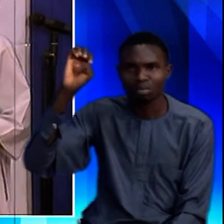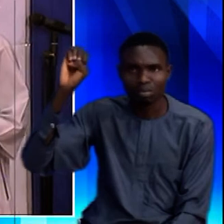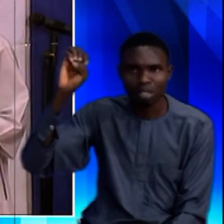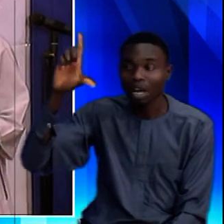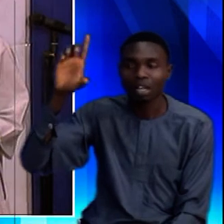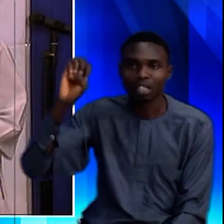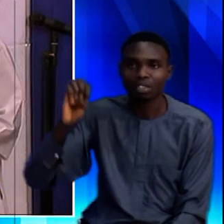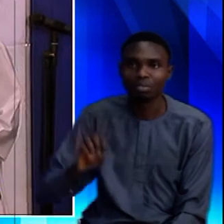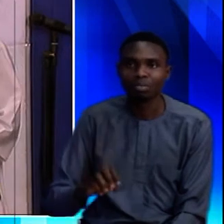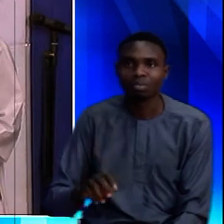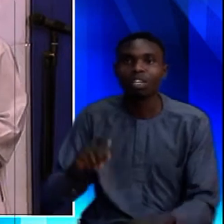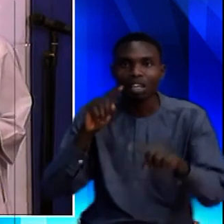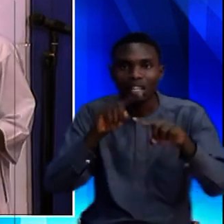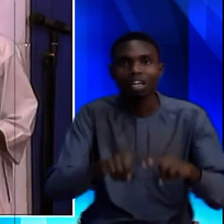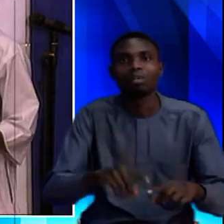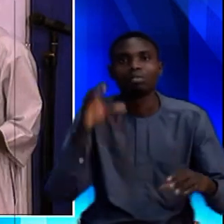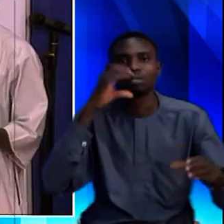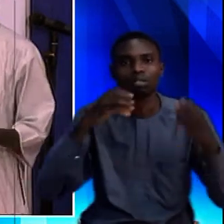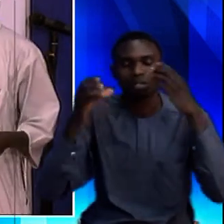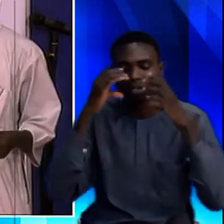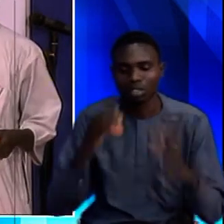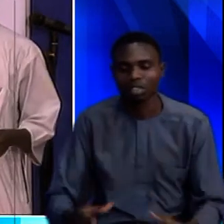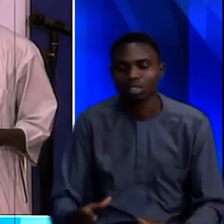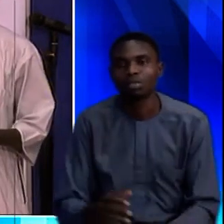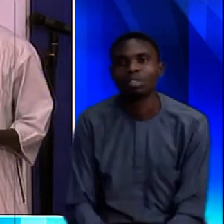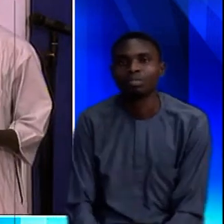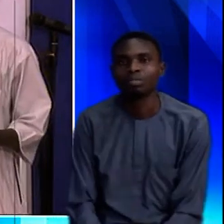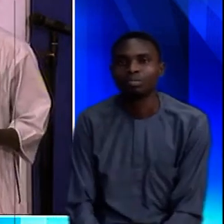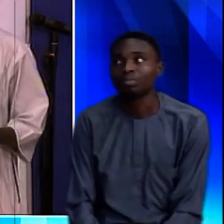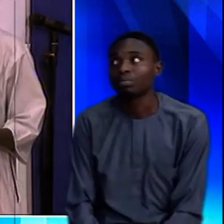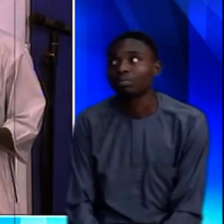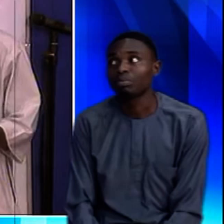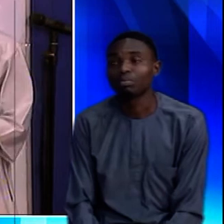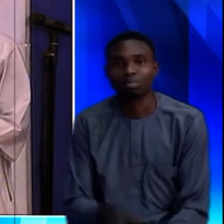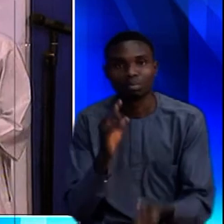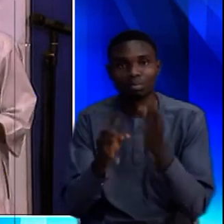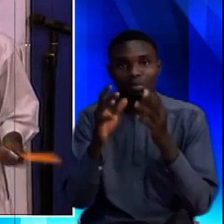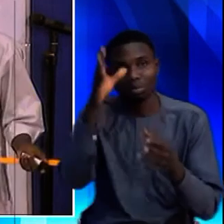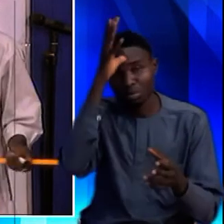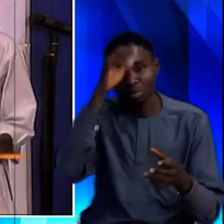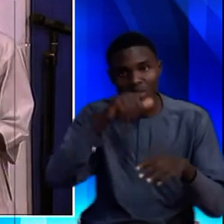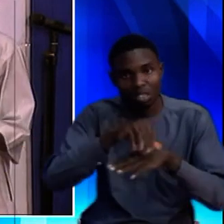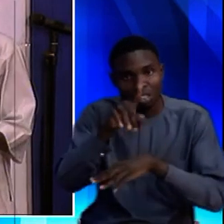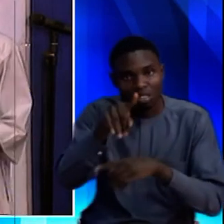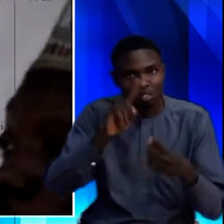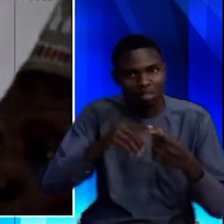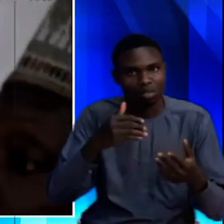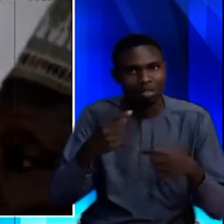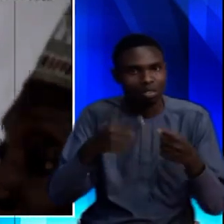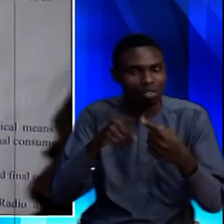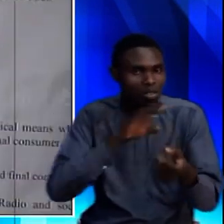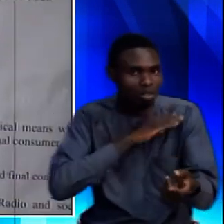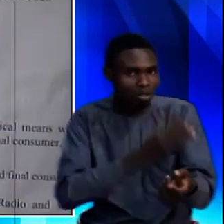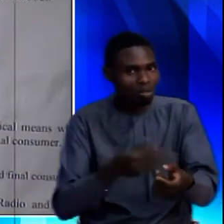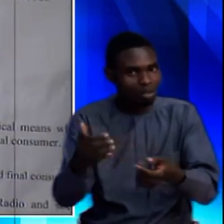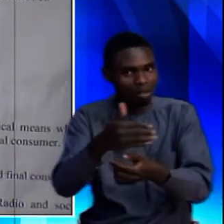different shops close to us. Sometimes you don't have money, your father will send you, I go and tell somebody I'm not going to ask you to give you this without giving you money. Why? Because